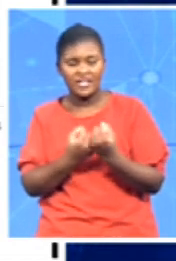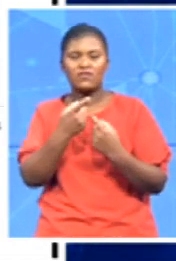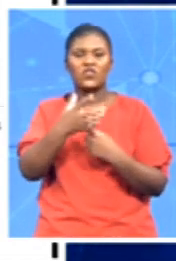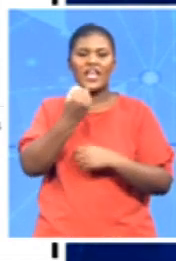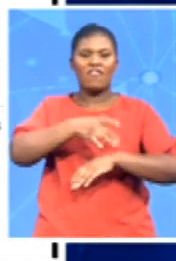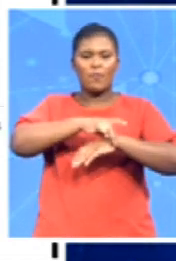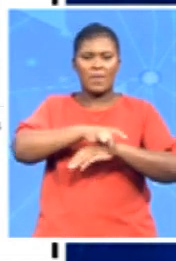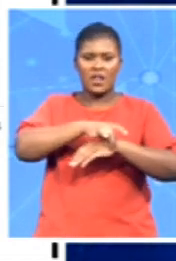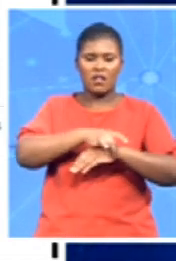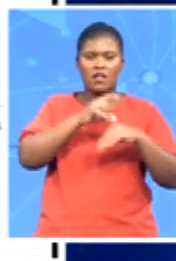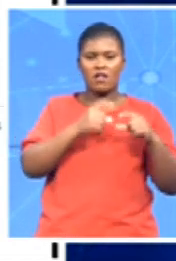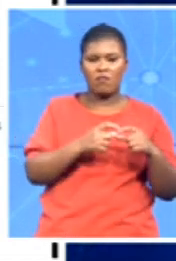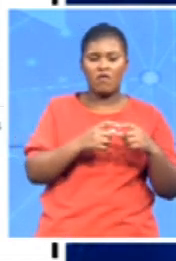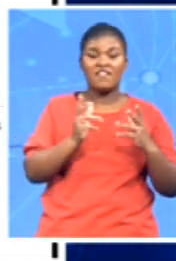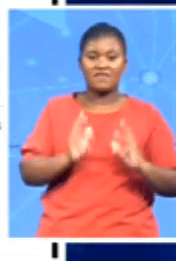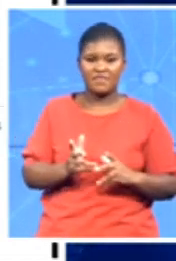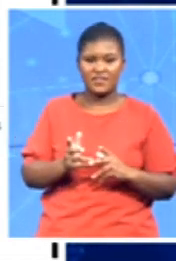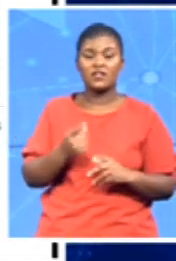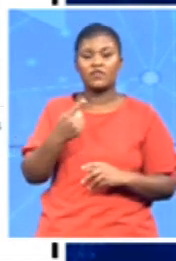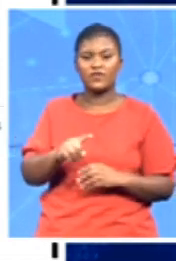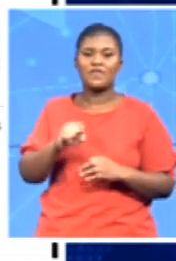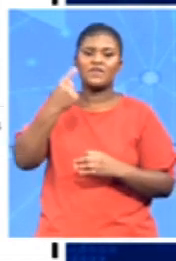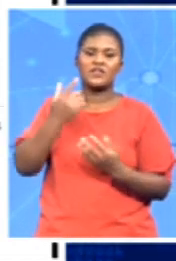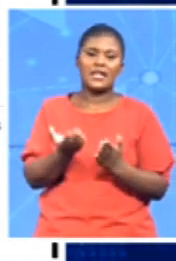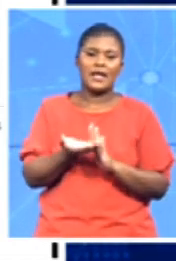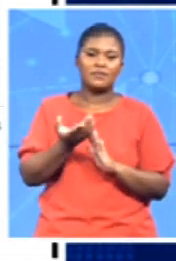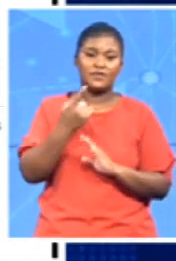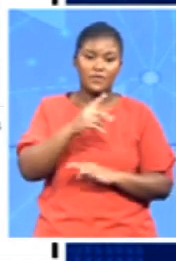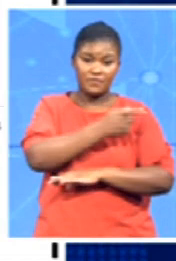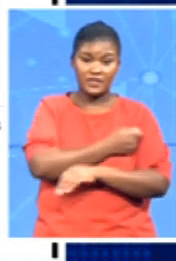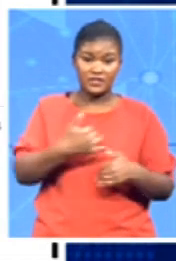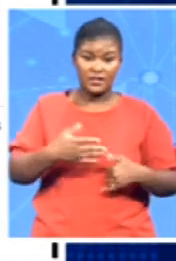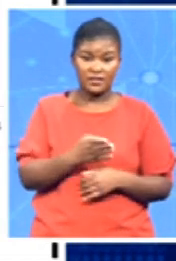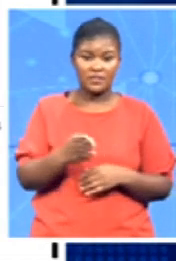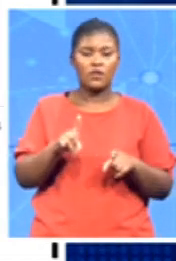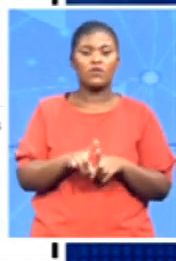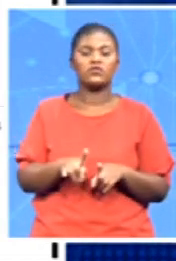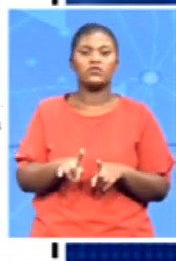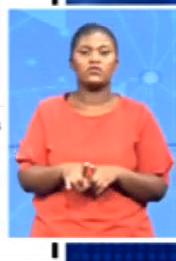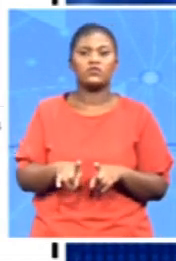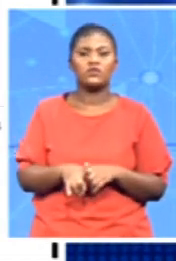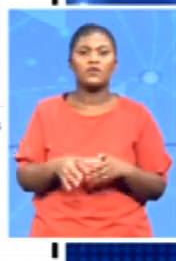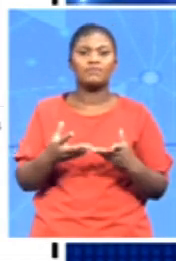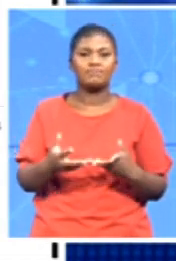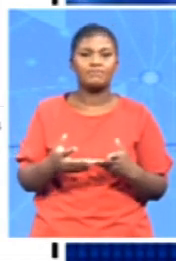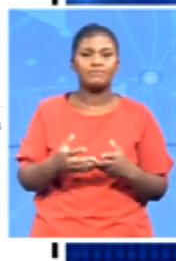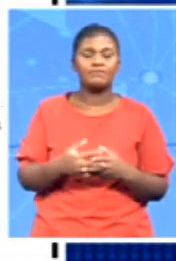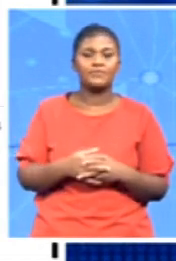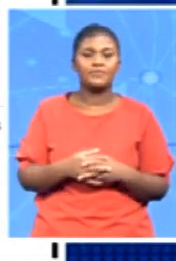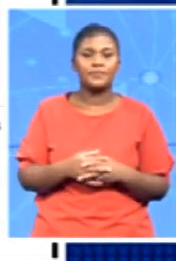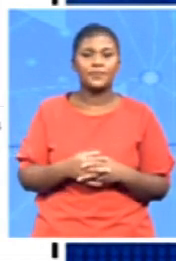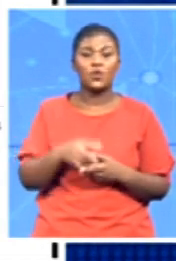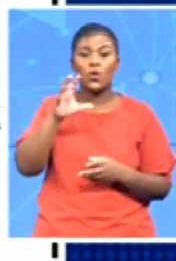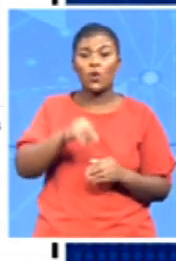first uptake with vaccines that we started off. And very heartening for us, of all the people that have come for boosters, more